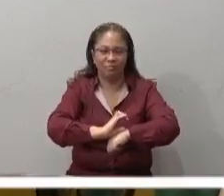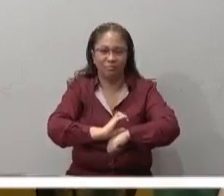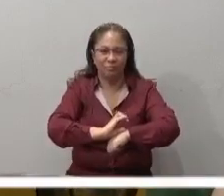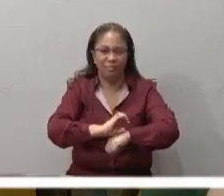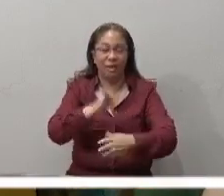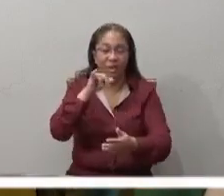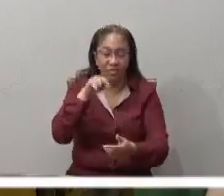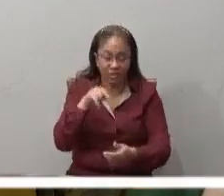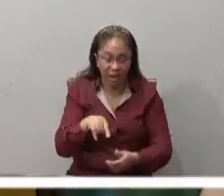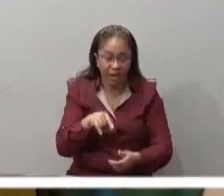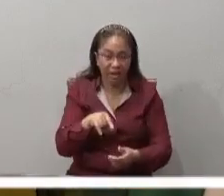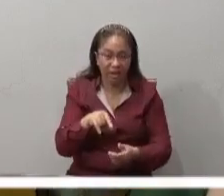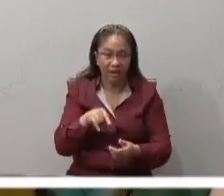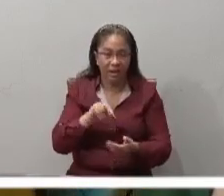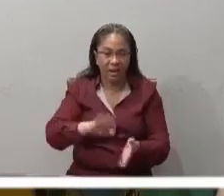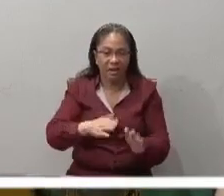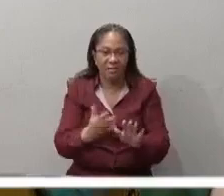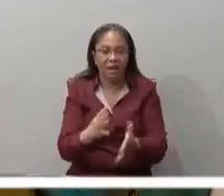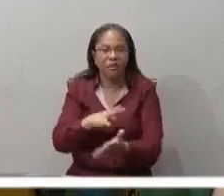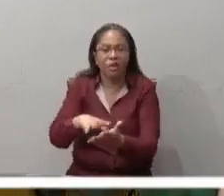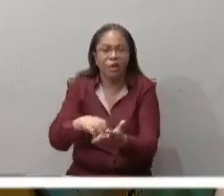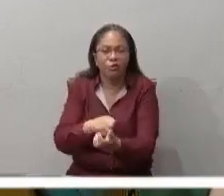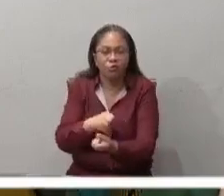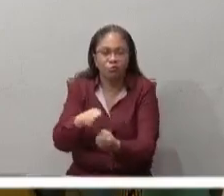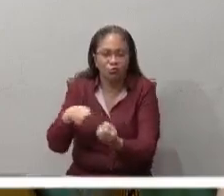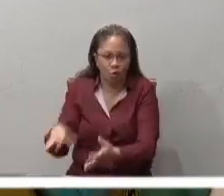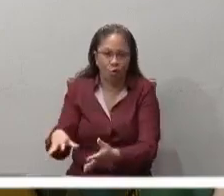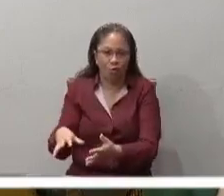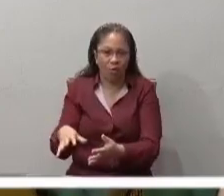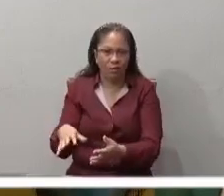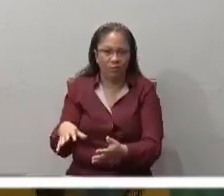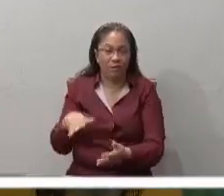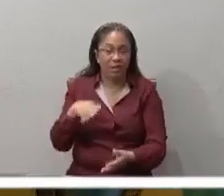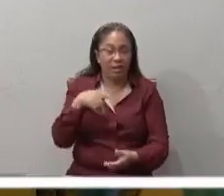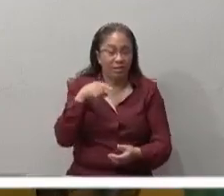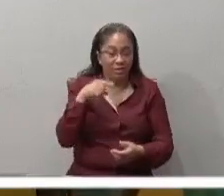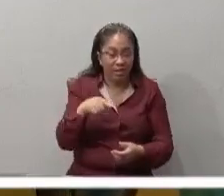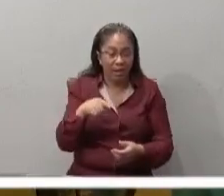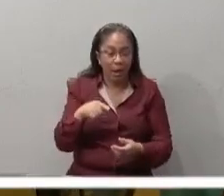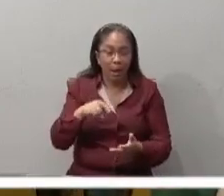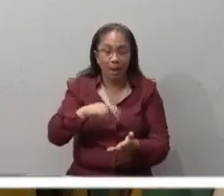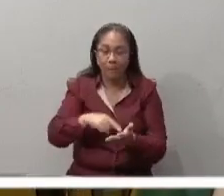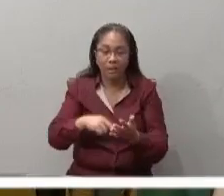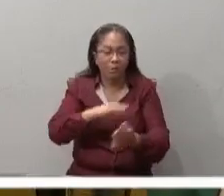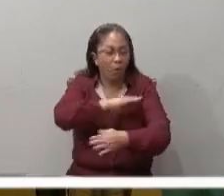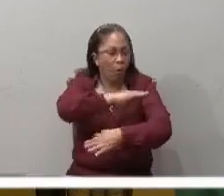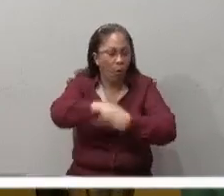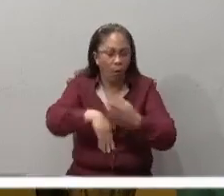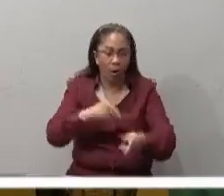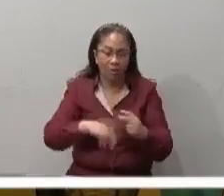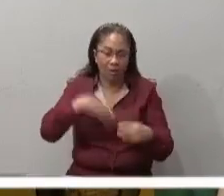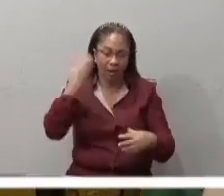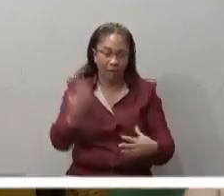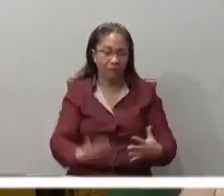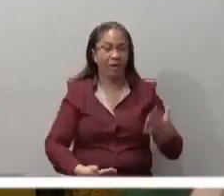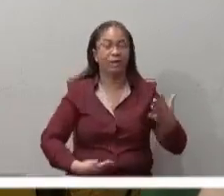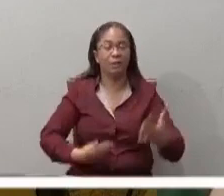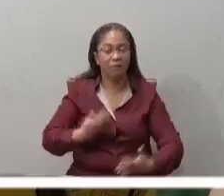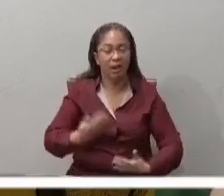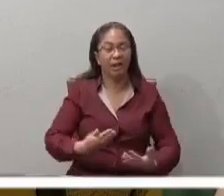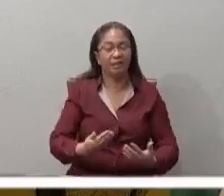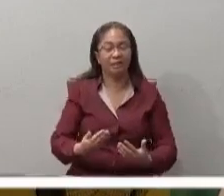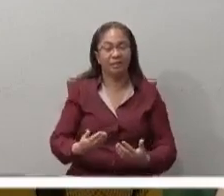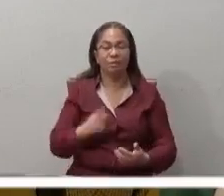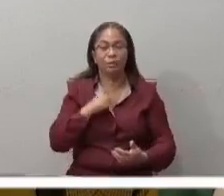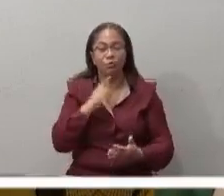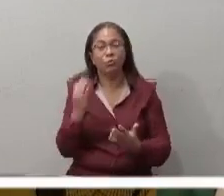death. This is all-inclusive because all people are invited. This is a sacrifice,